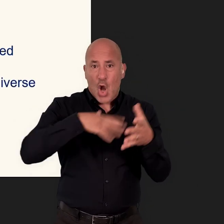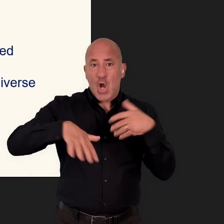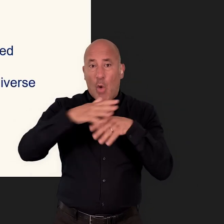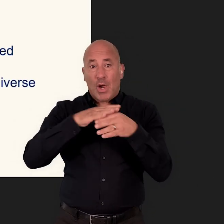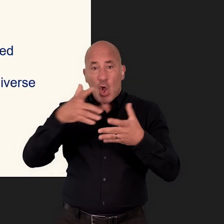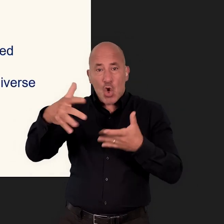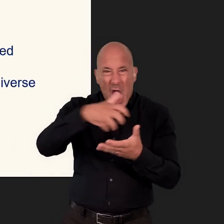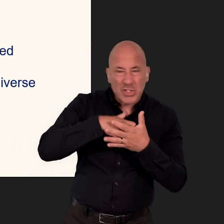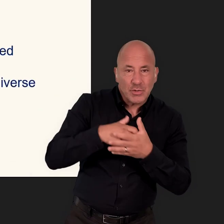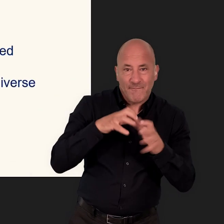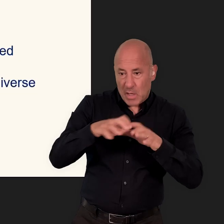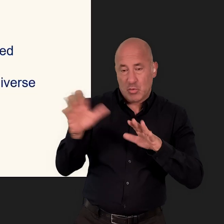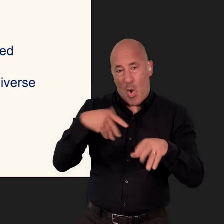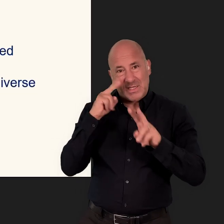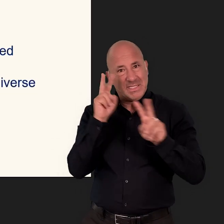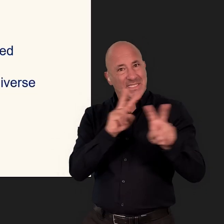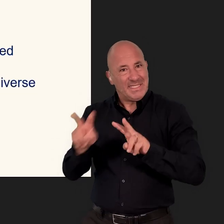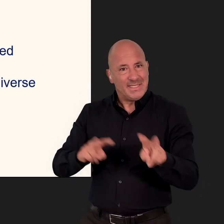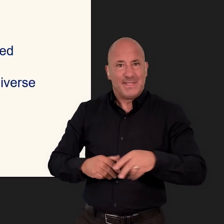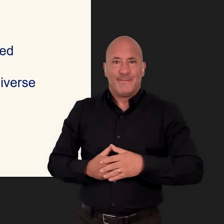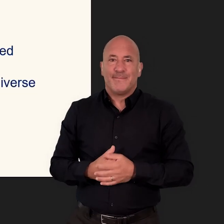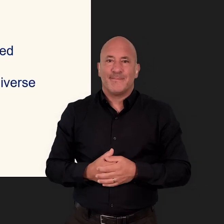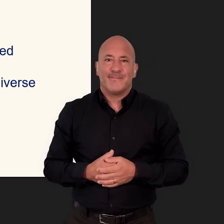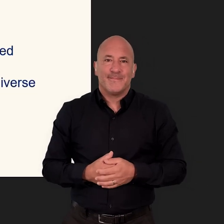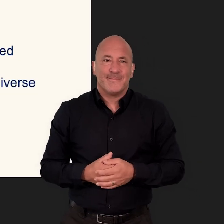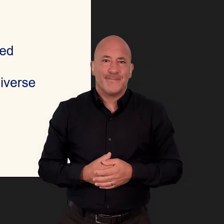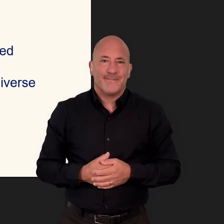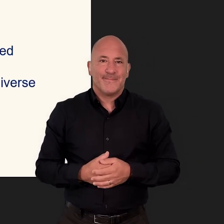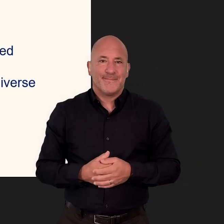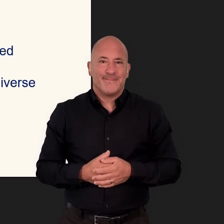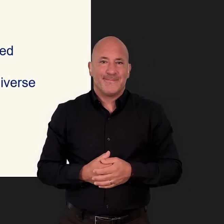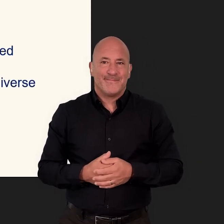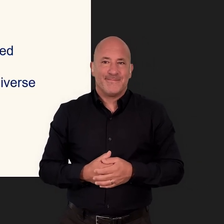treasured collections are accessible to the public.